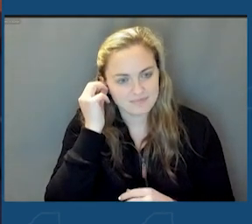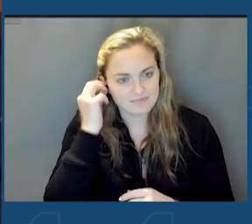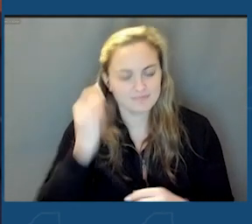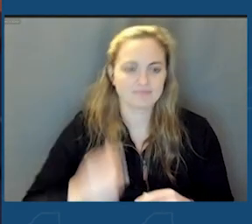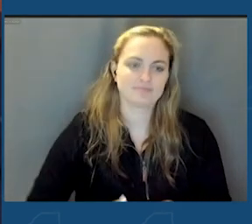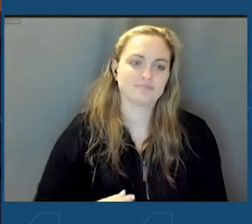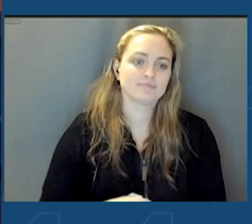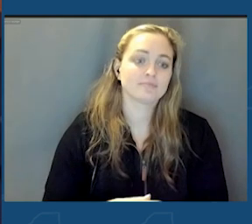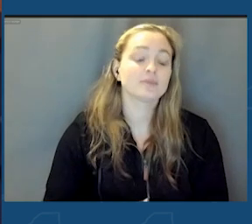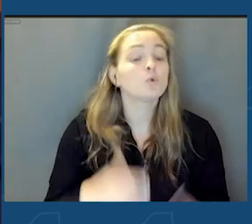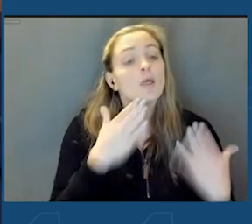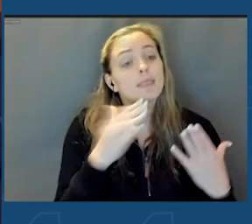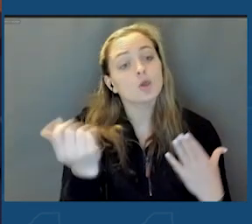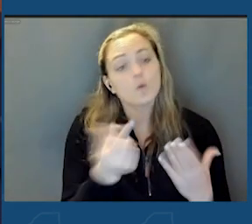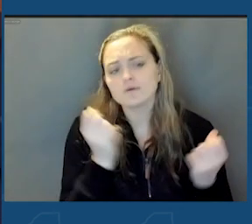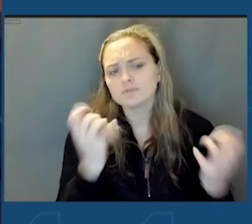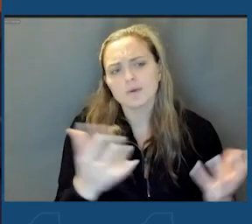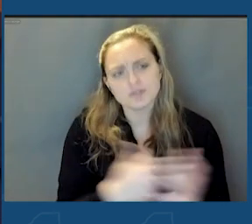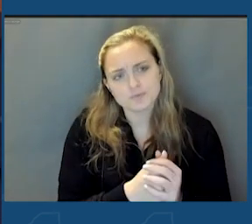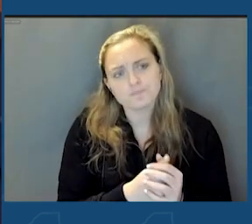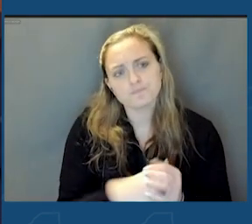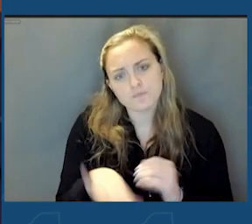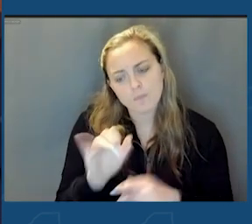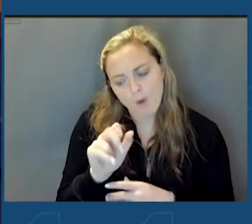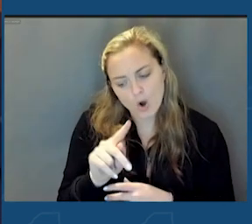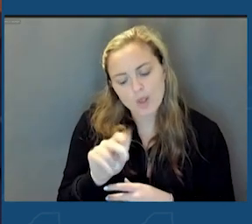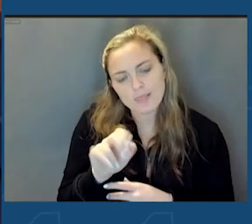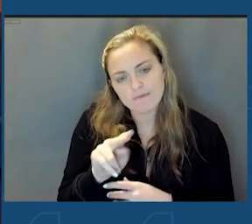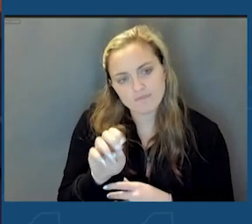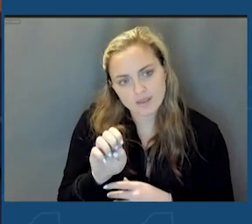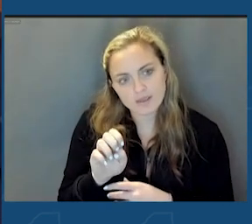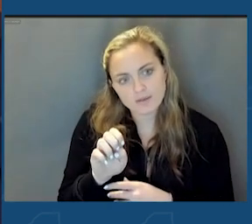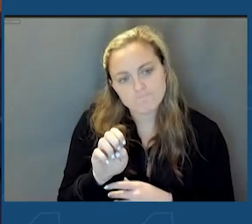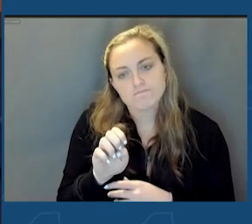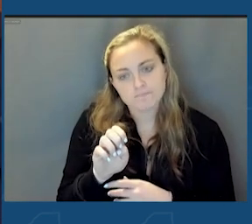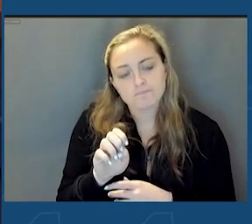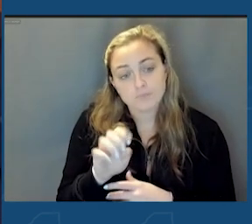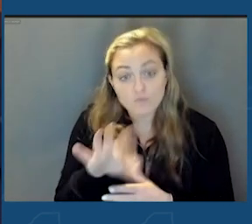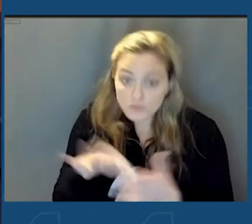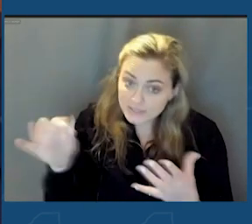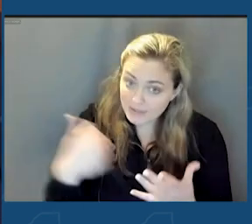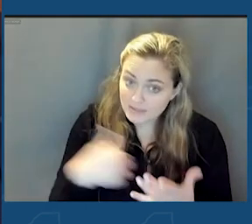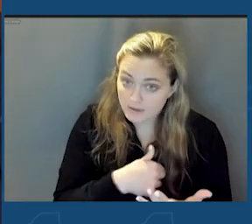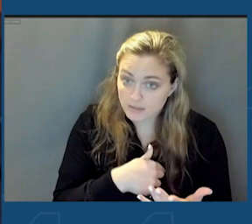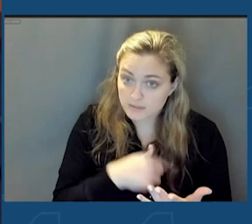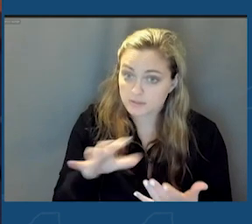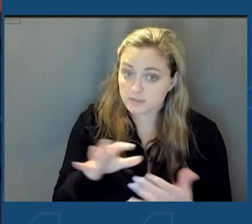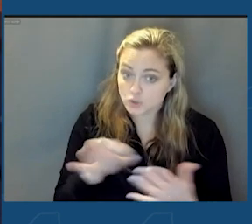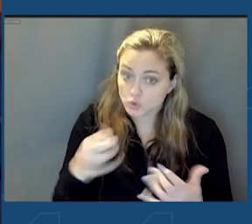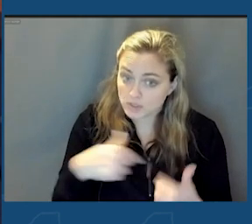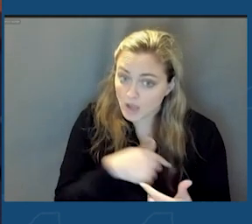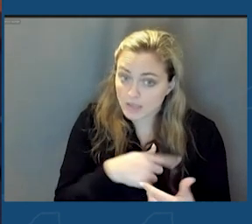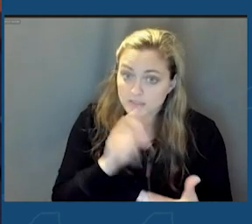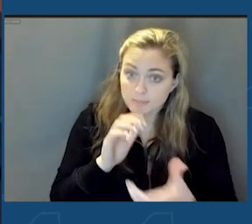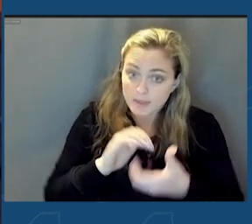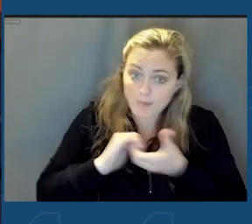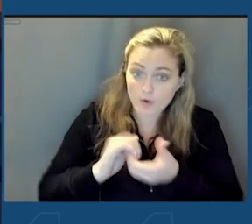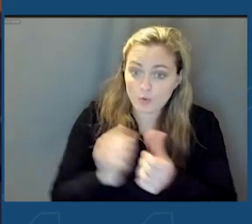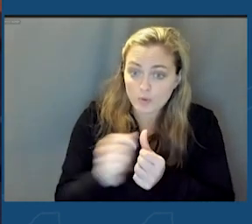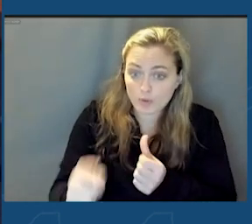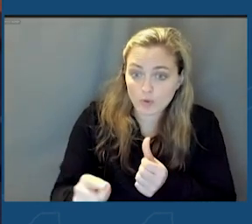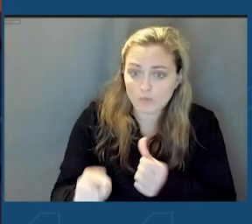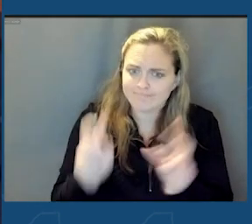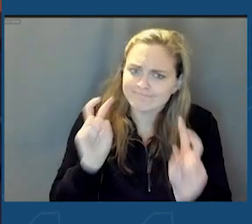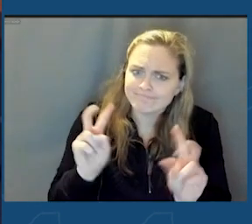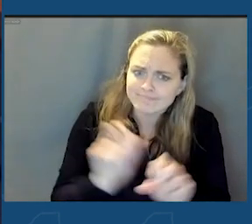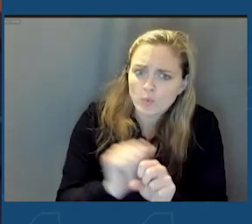So I want to thank you also, Mark Levine, Manhattan Borough President, for selecting us and choosing us to be your partner. And we look forward to